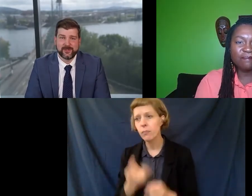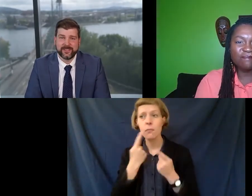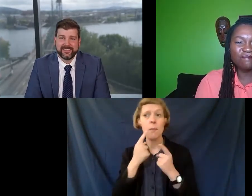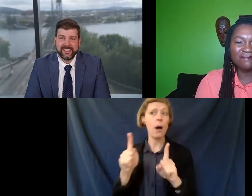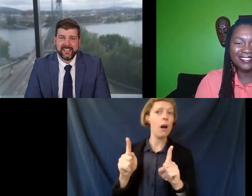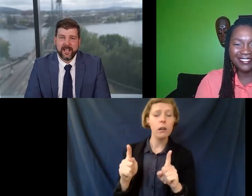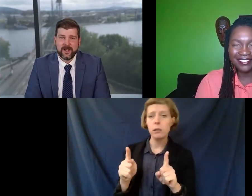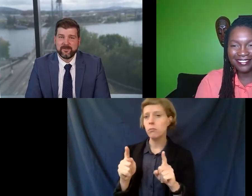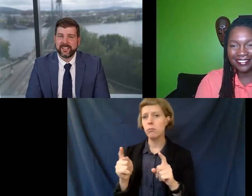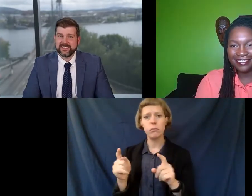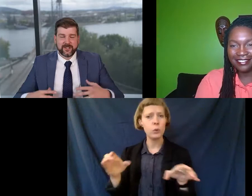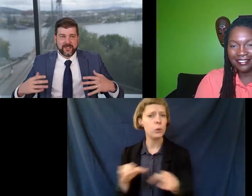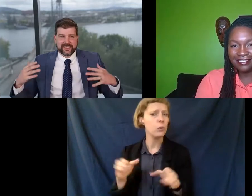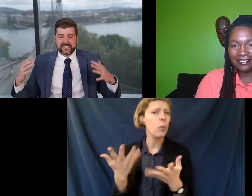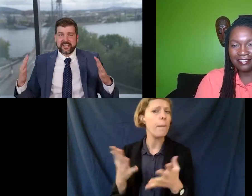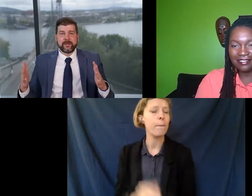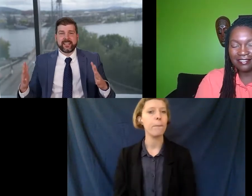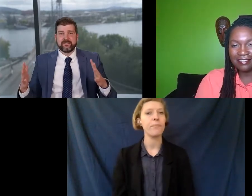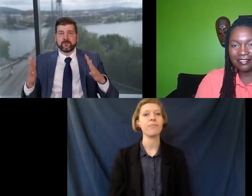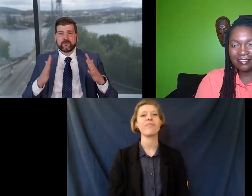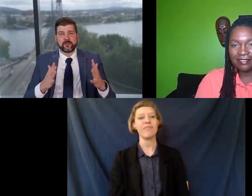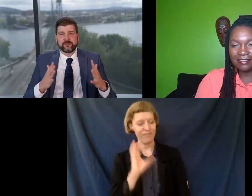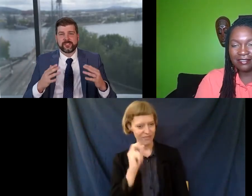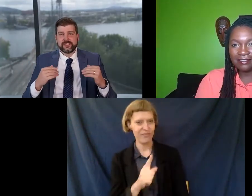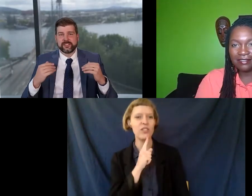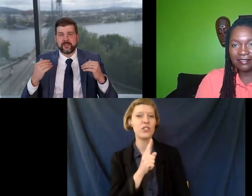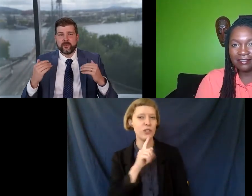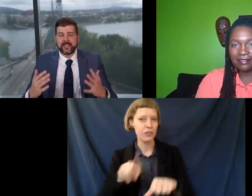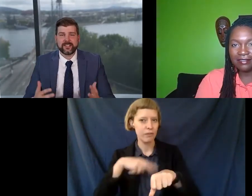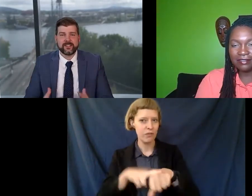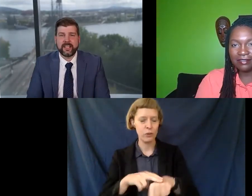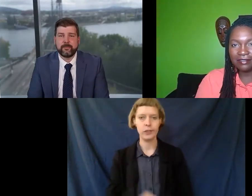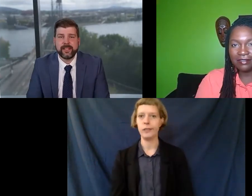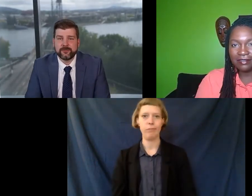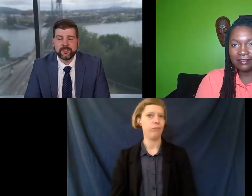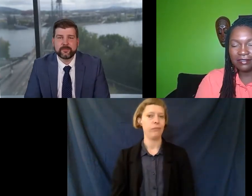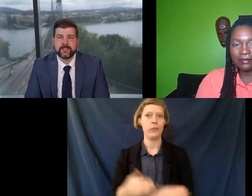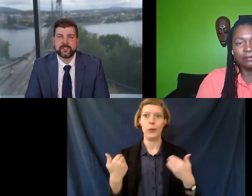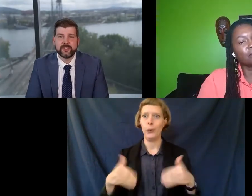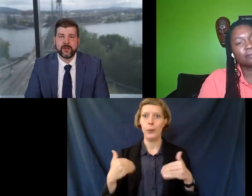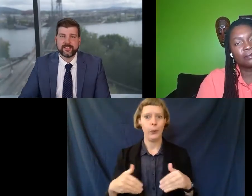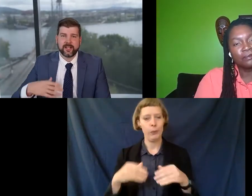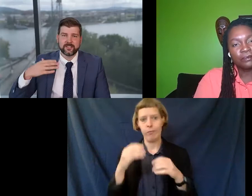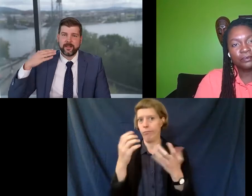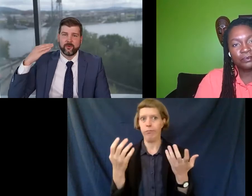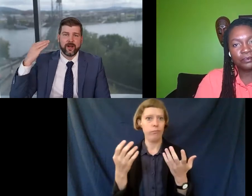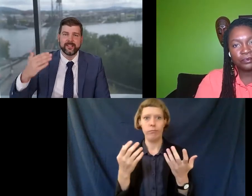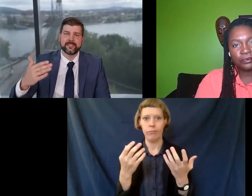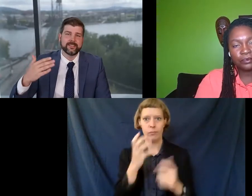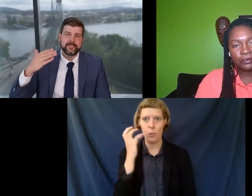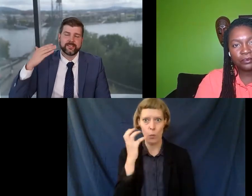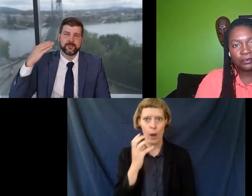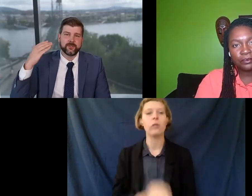for sure. So just to take it back, even before the first year, when I started campaigning for this position, you know, I talked about